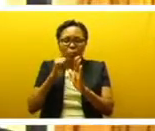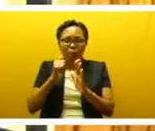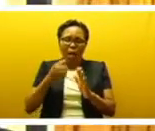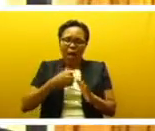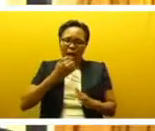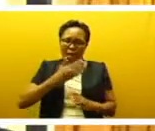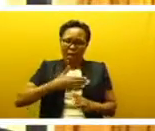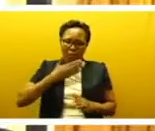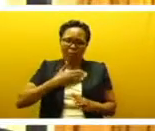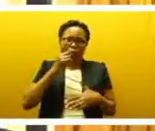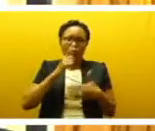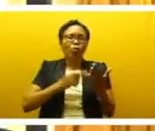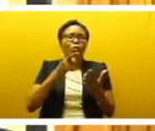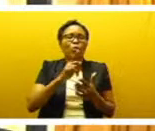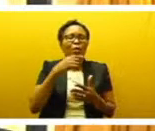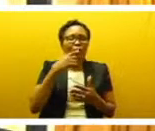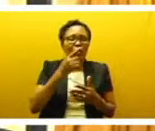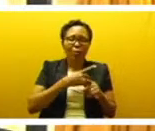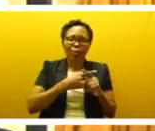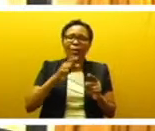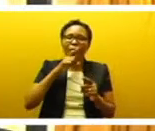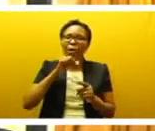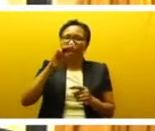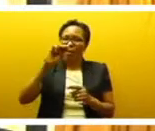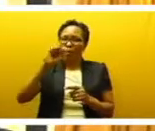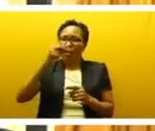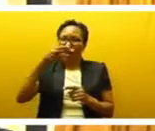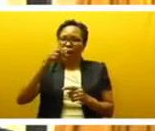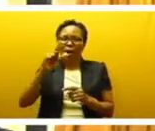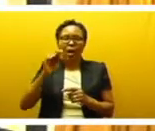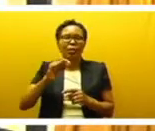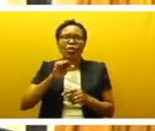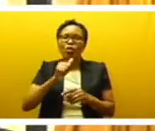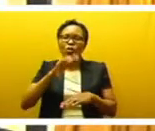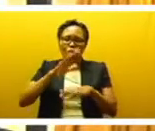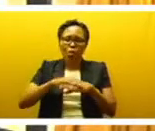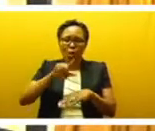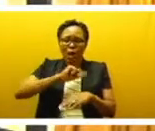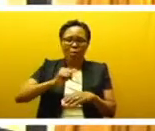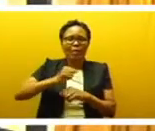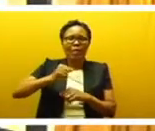is saying, but Mr. Mahat, with respect, is not on our side. He is a referee.